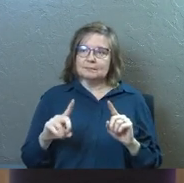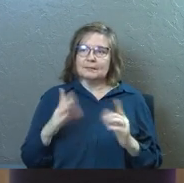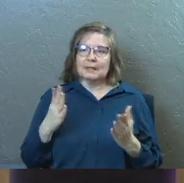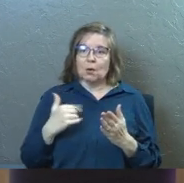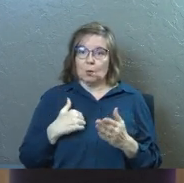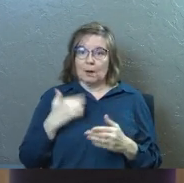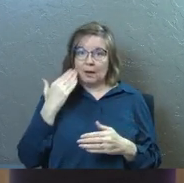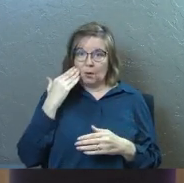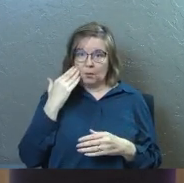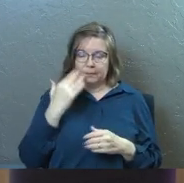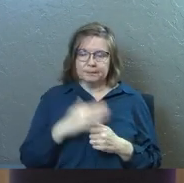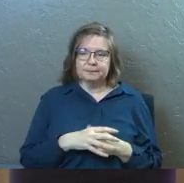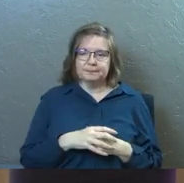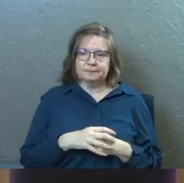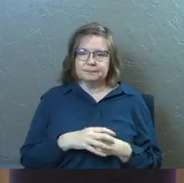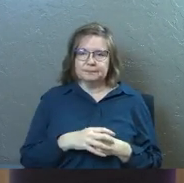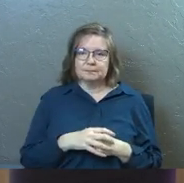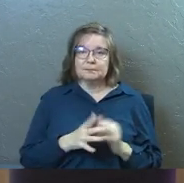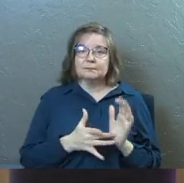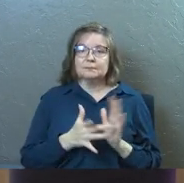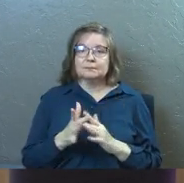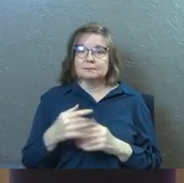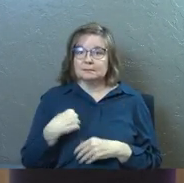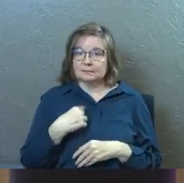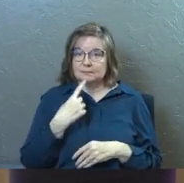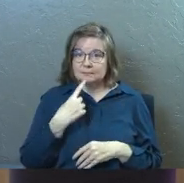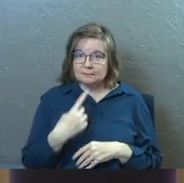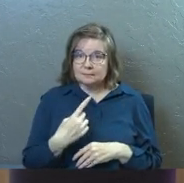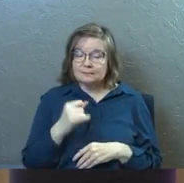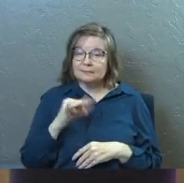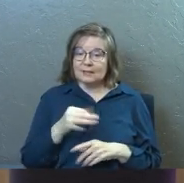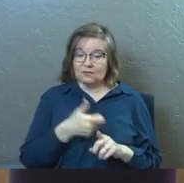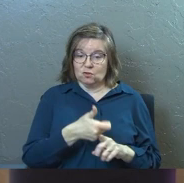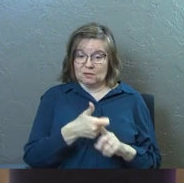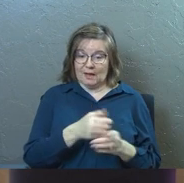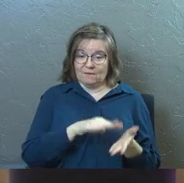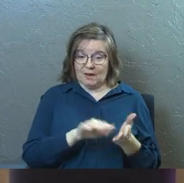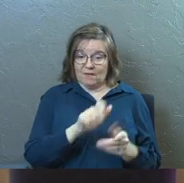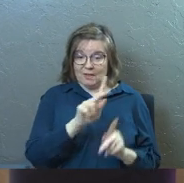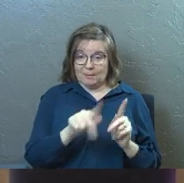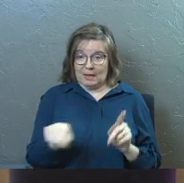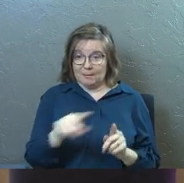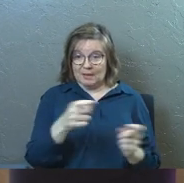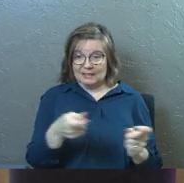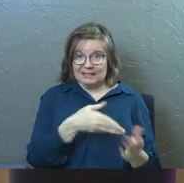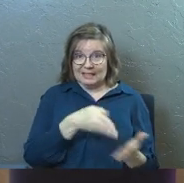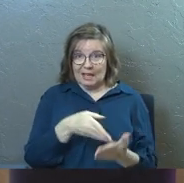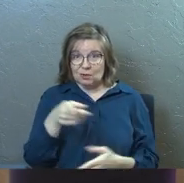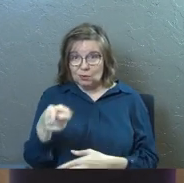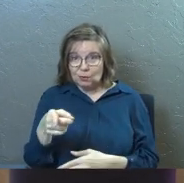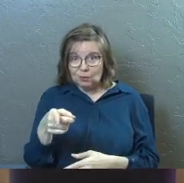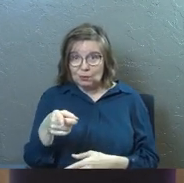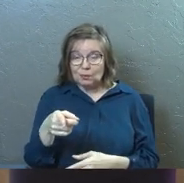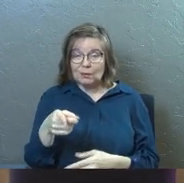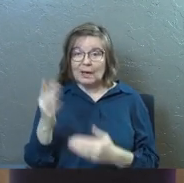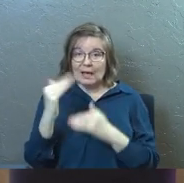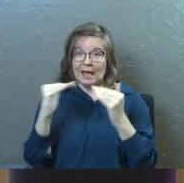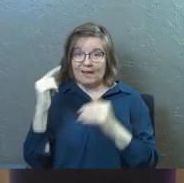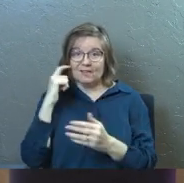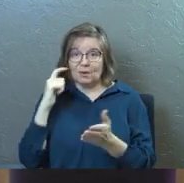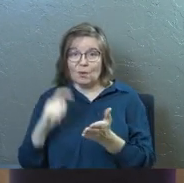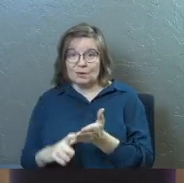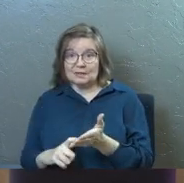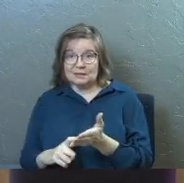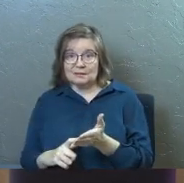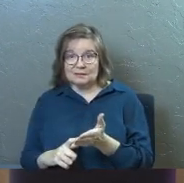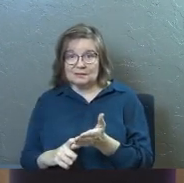But here's what I do know. Jesus is saying, if you forgive other people their sins against you, heaven